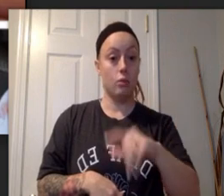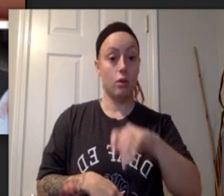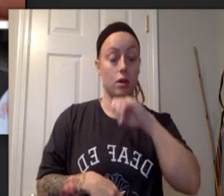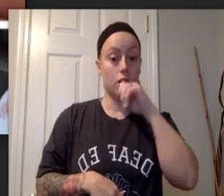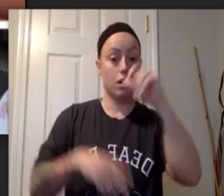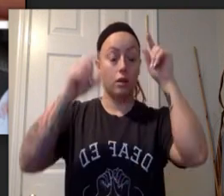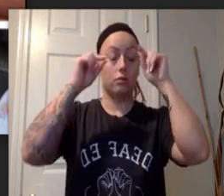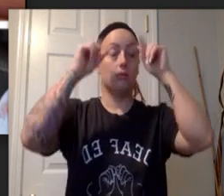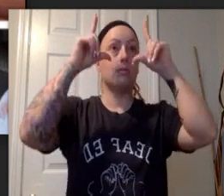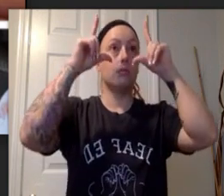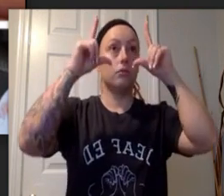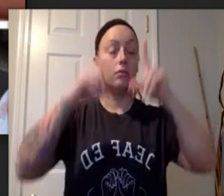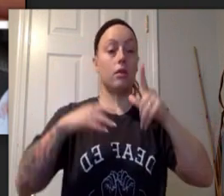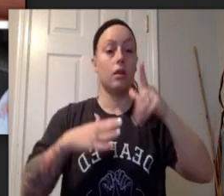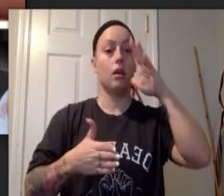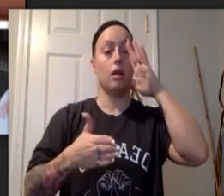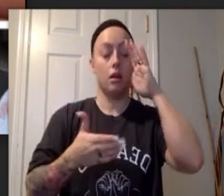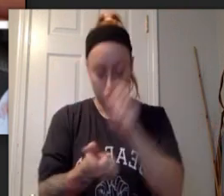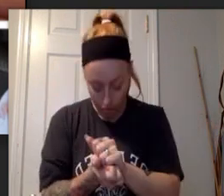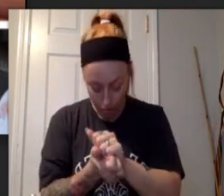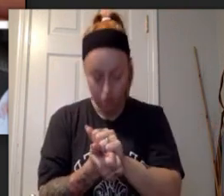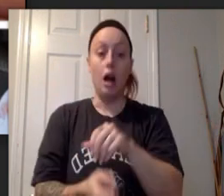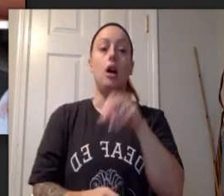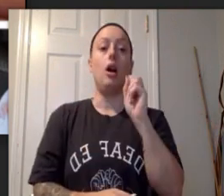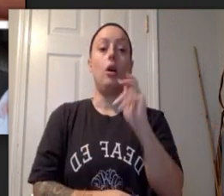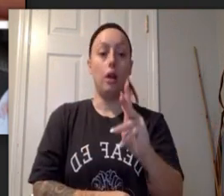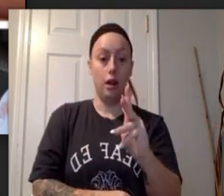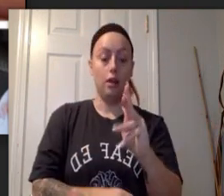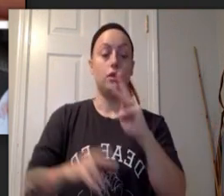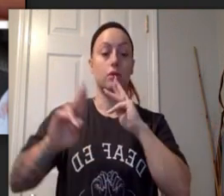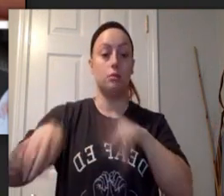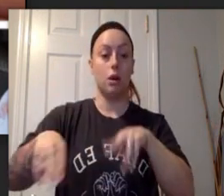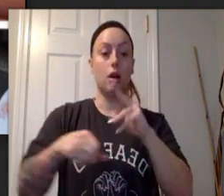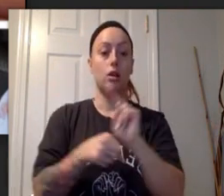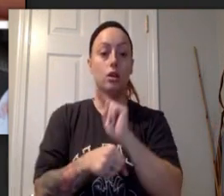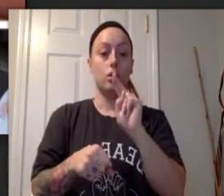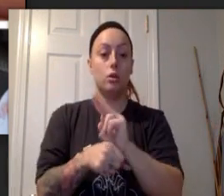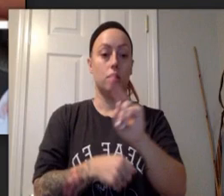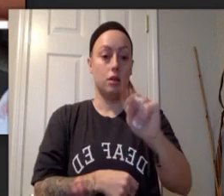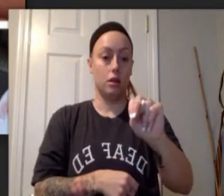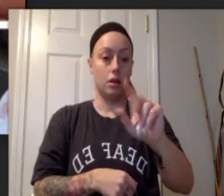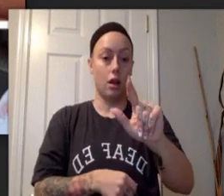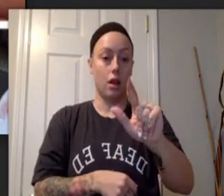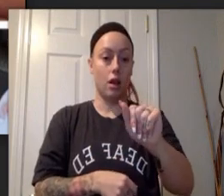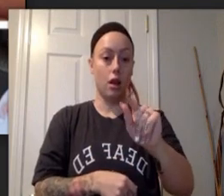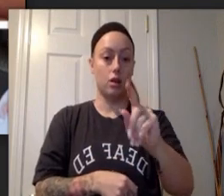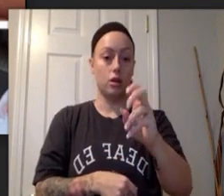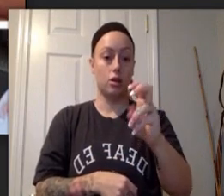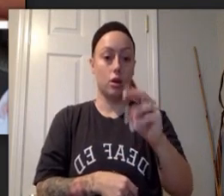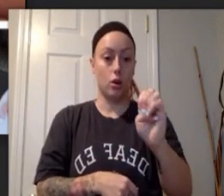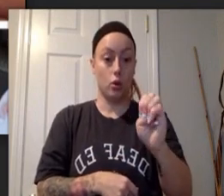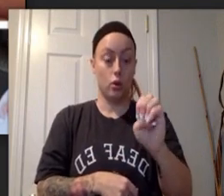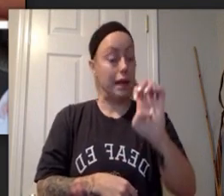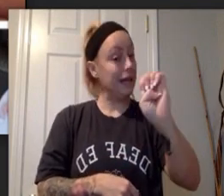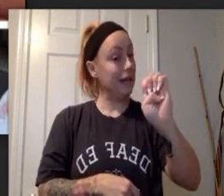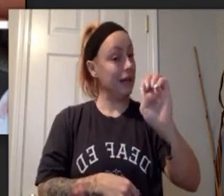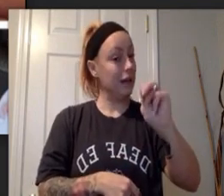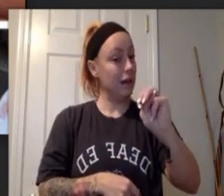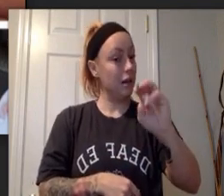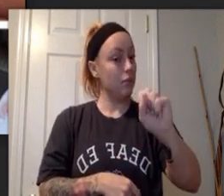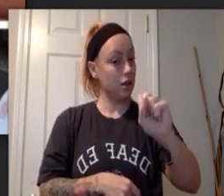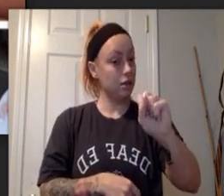it doesn't really matter what's happened. It is okay to respond using naloxone. EMS will use it in